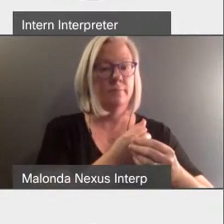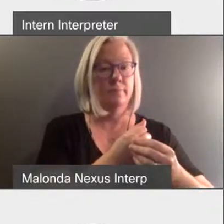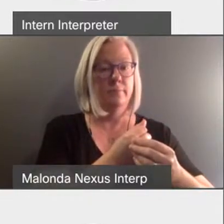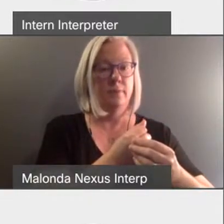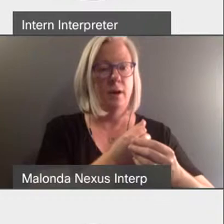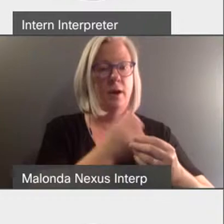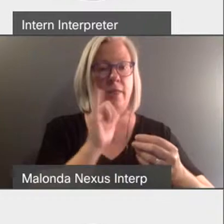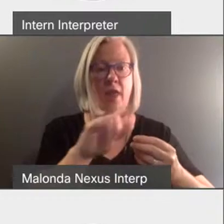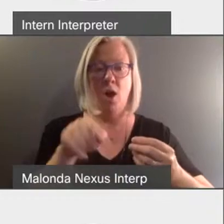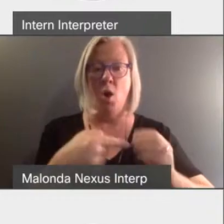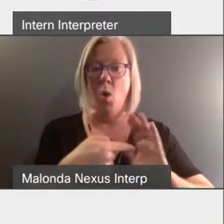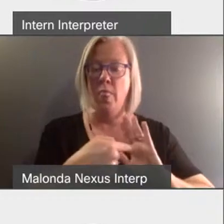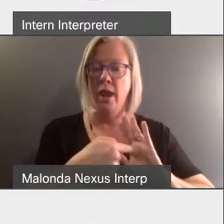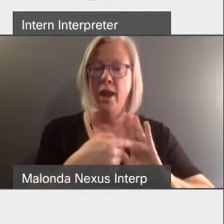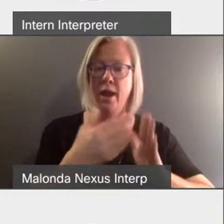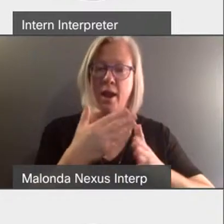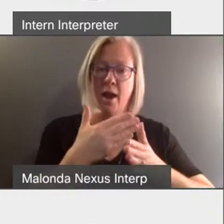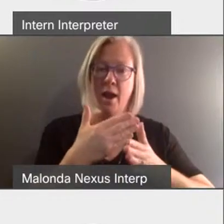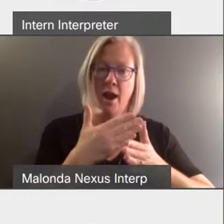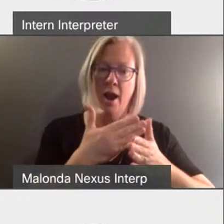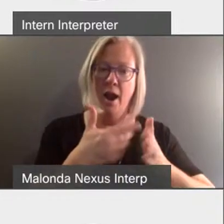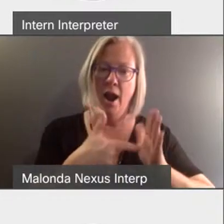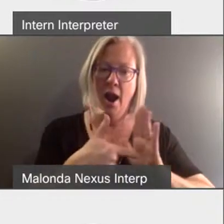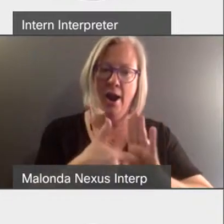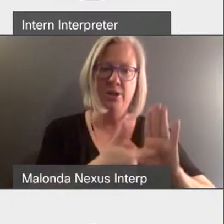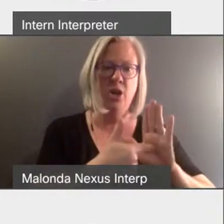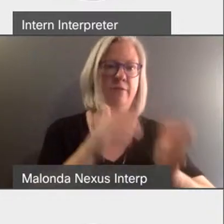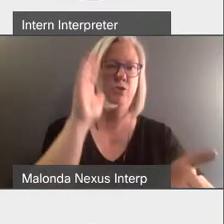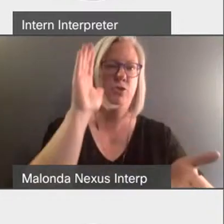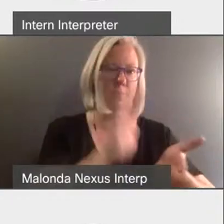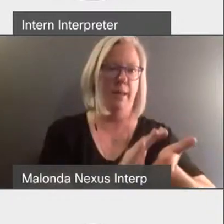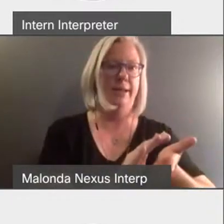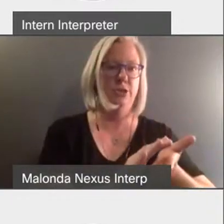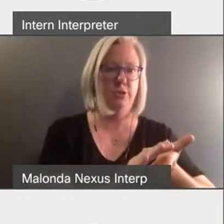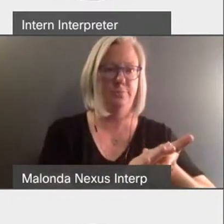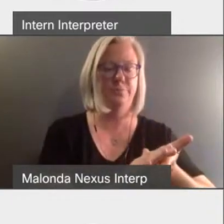it only serves to diminish